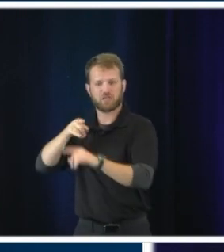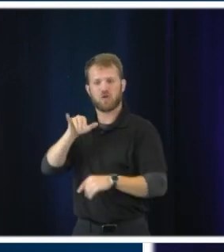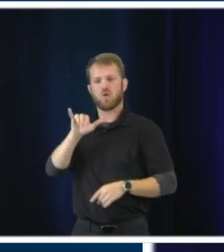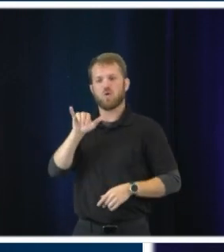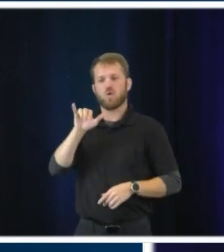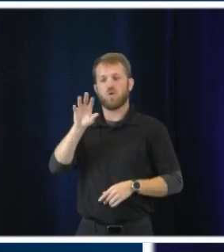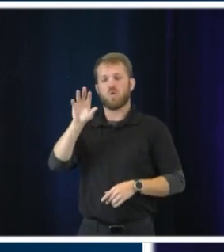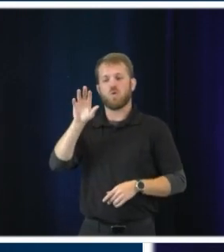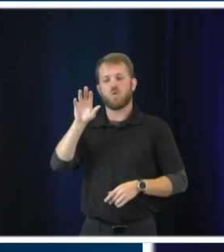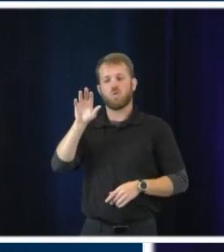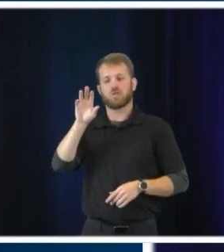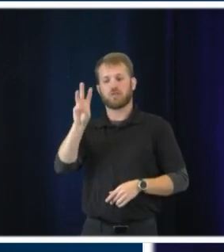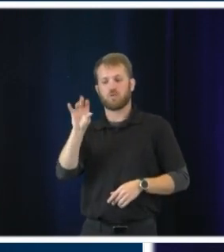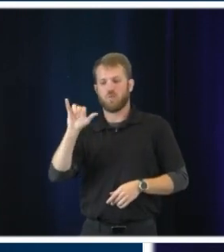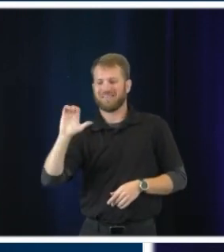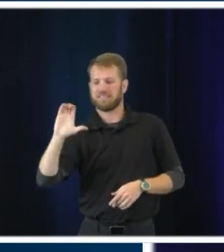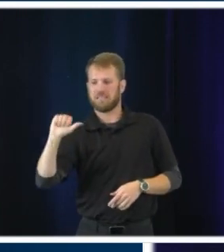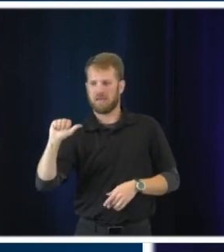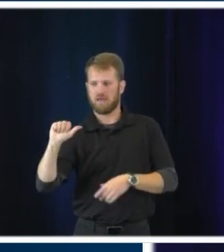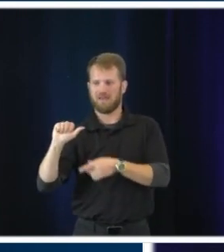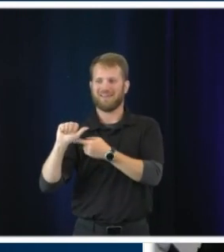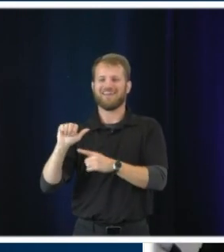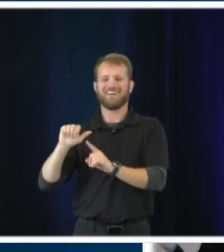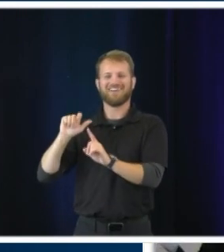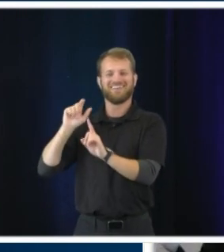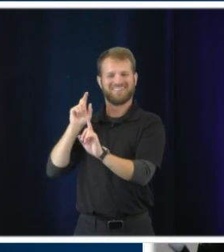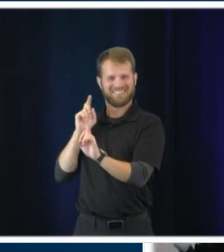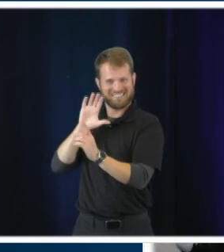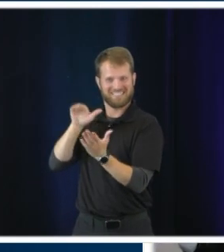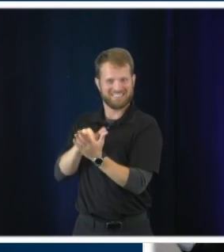Center, and Mid-Ohio Food Bank.